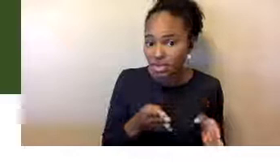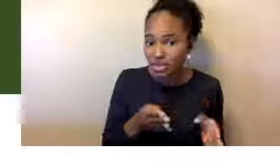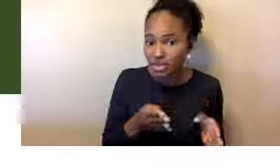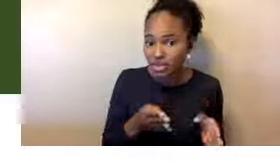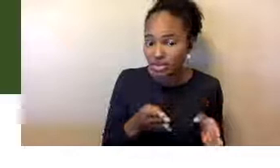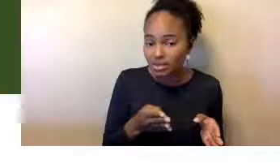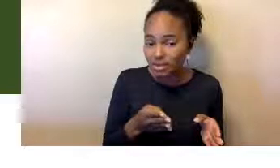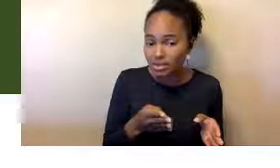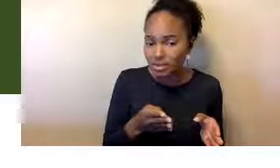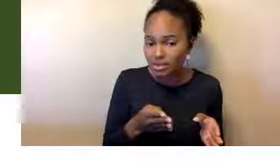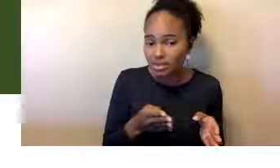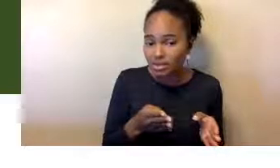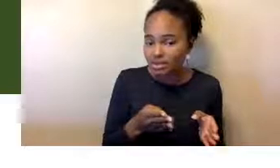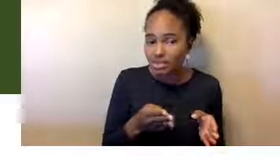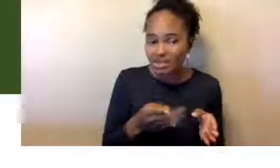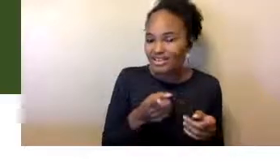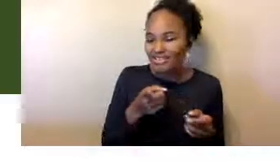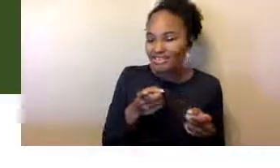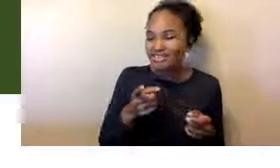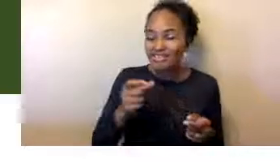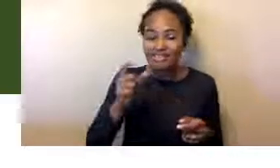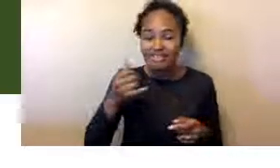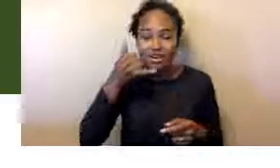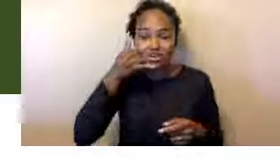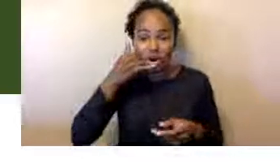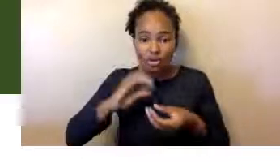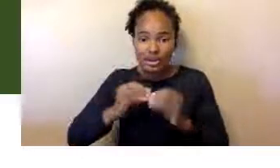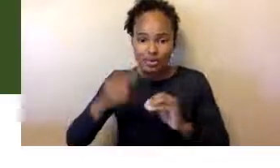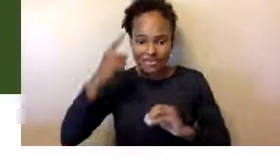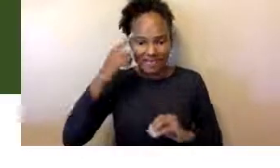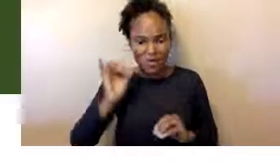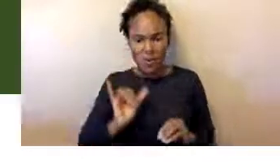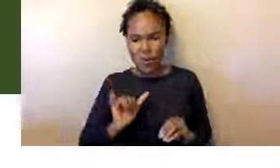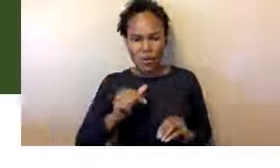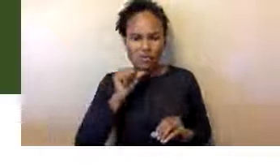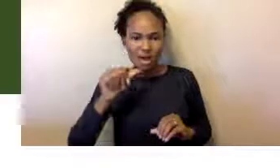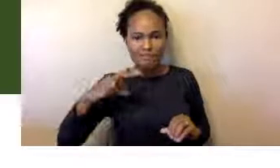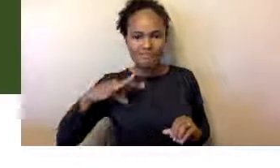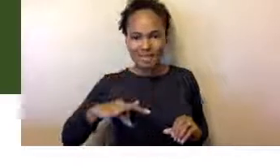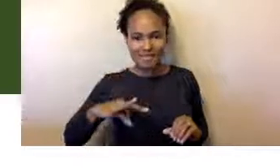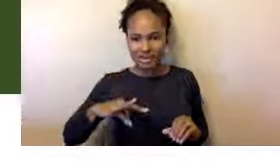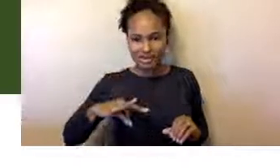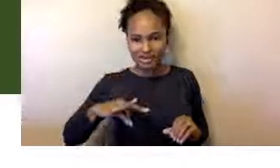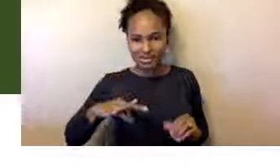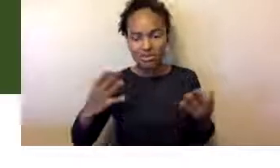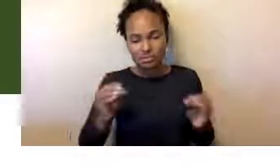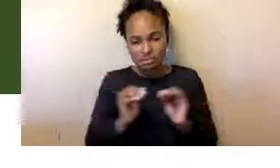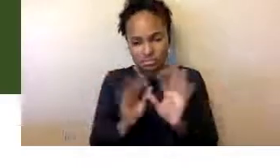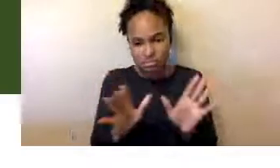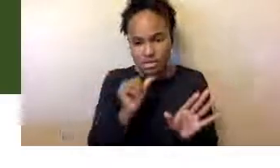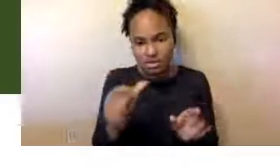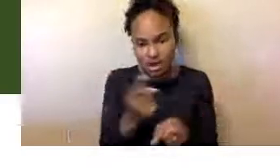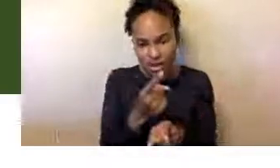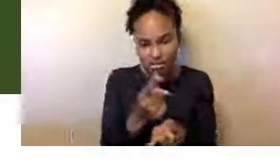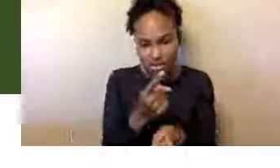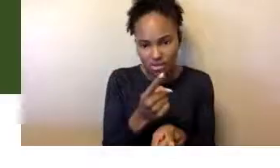cannot benefit from mental health therapies, which is clearly inaccurate. So